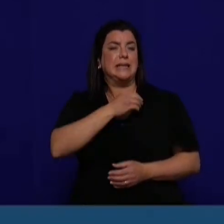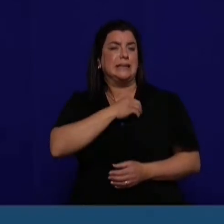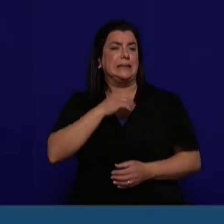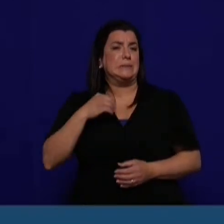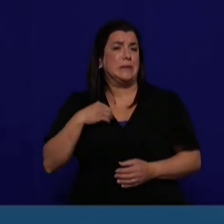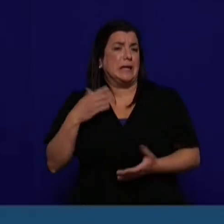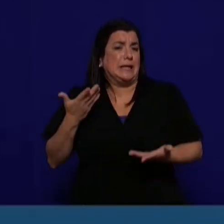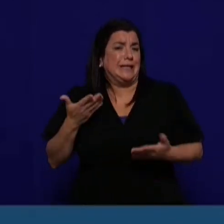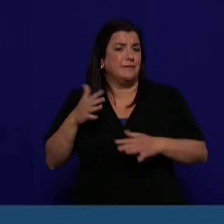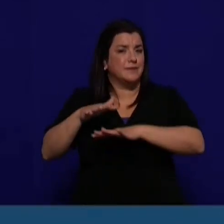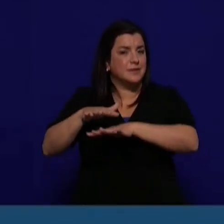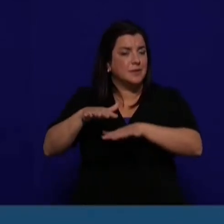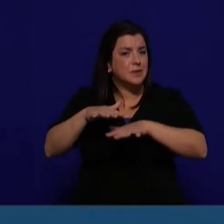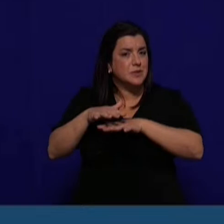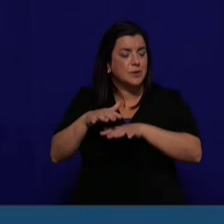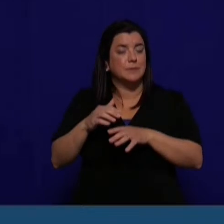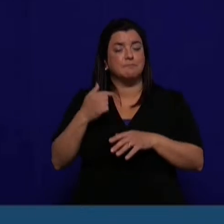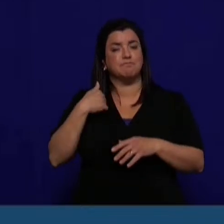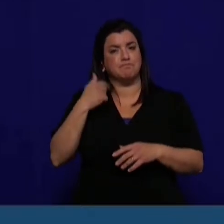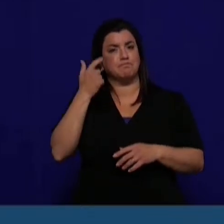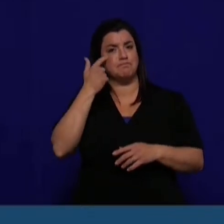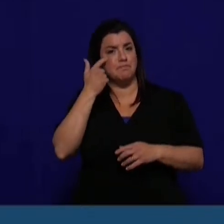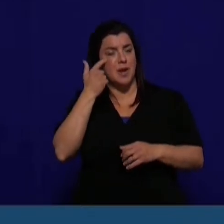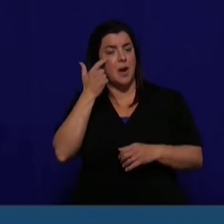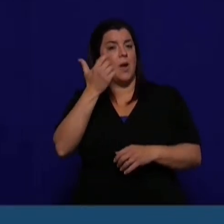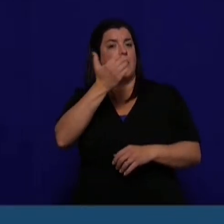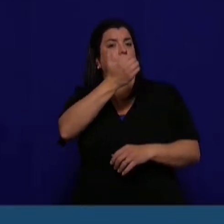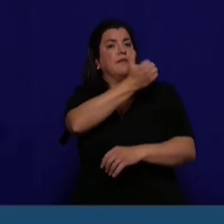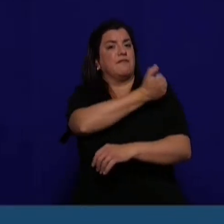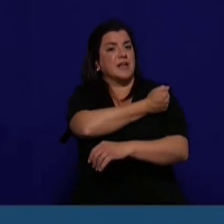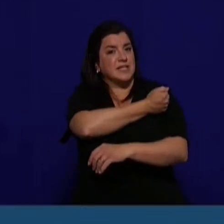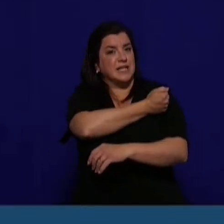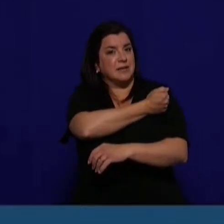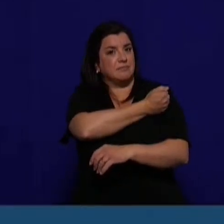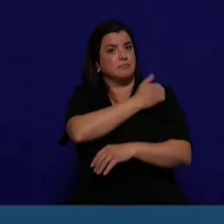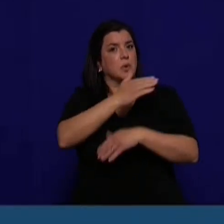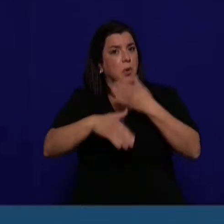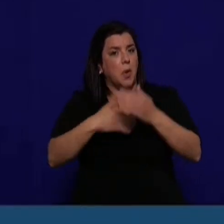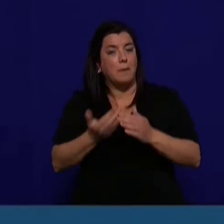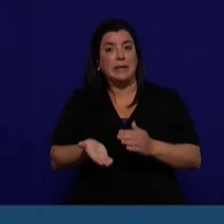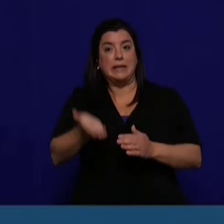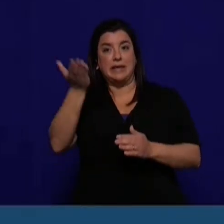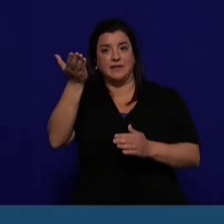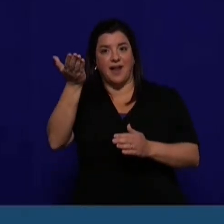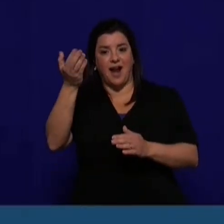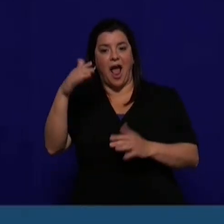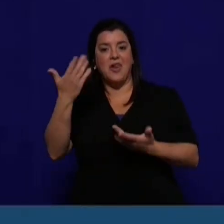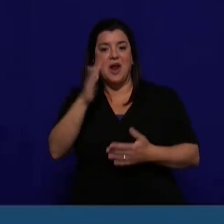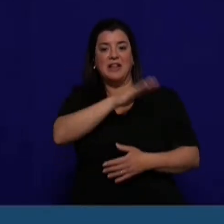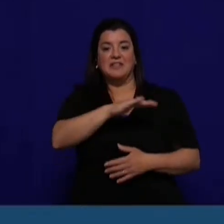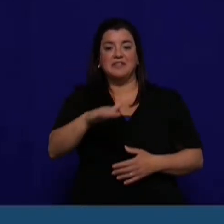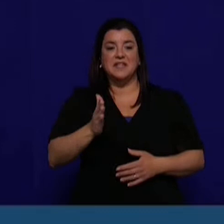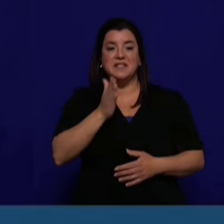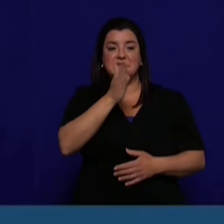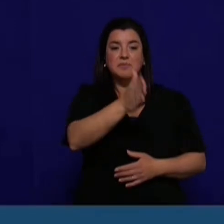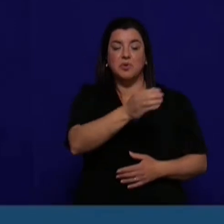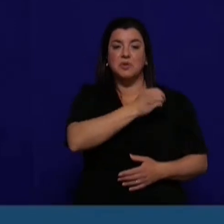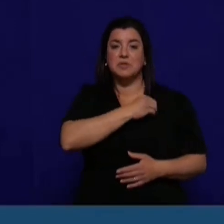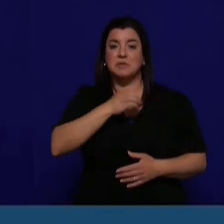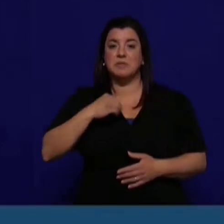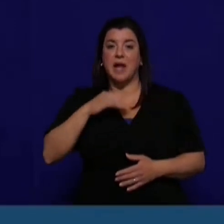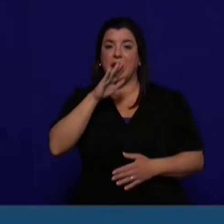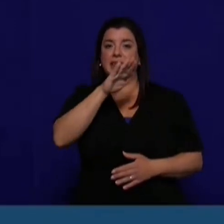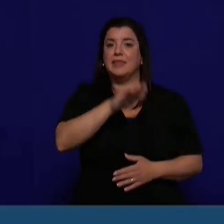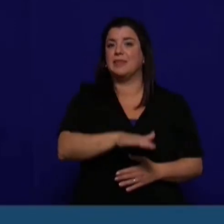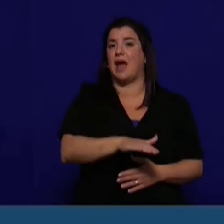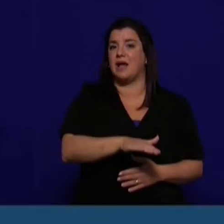wkoll l-impatt tat-tilqim u anke l-impatt meta inti jkollok nuqqas ta' każijiet fil-komunità jirrifletti ċar ħafna wkoll